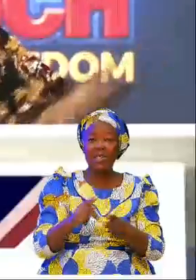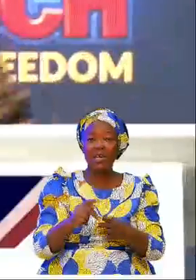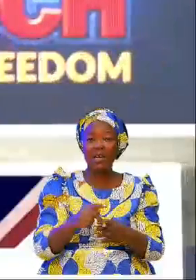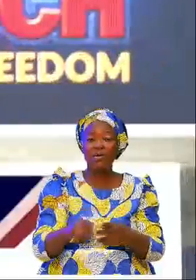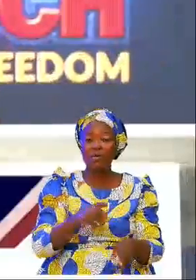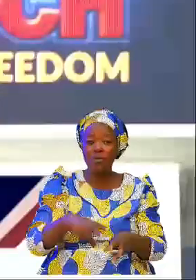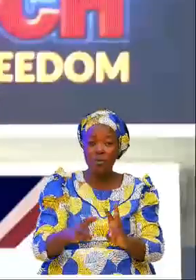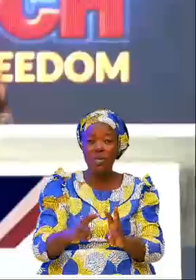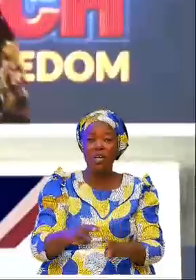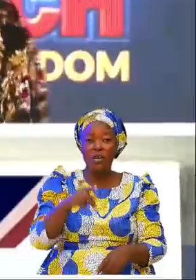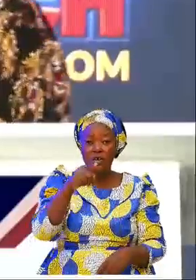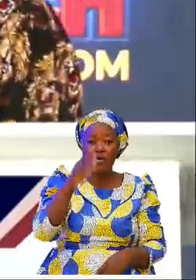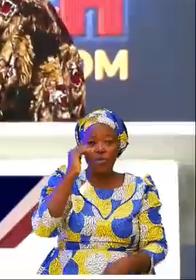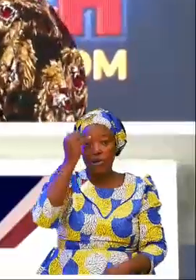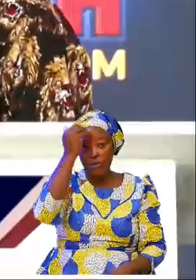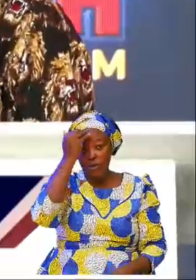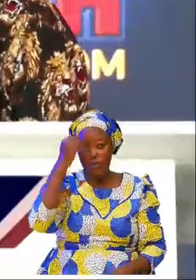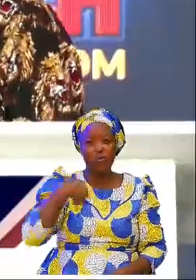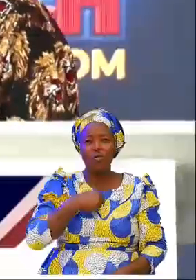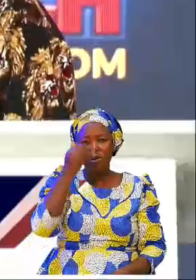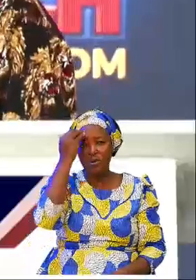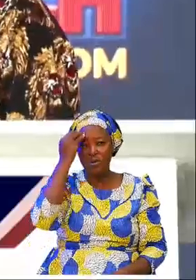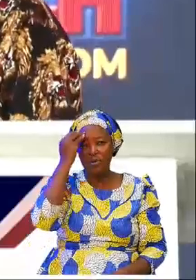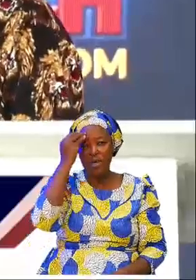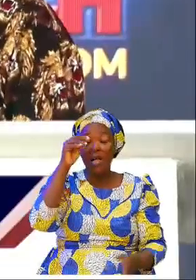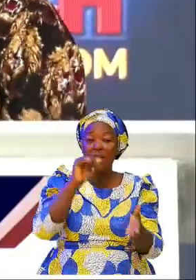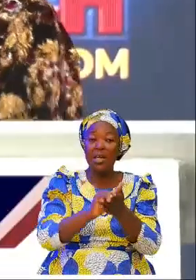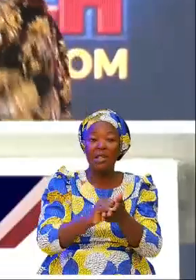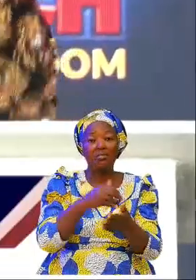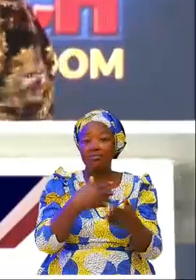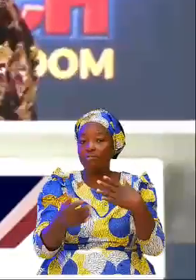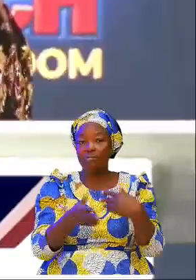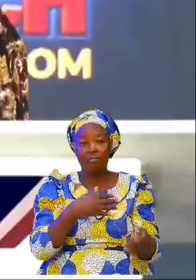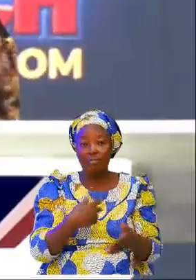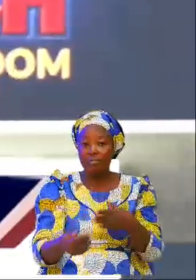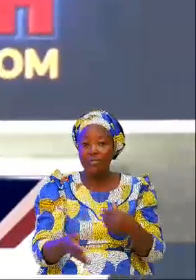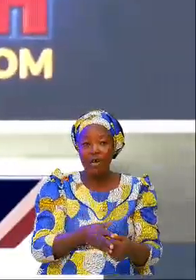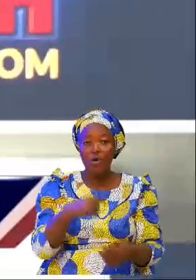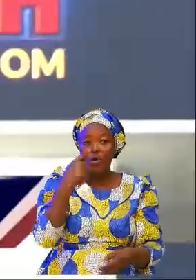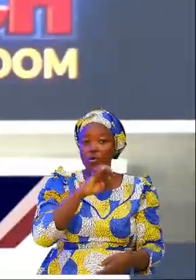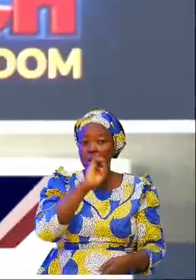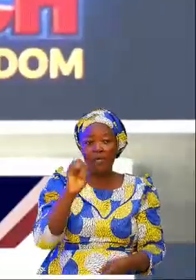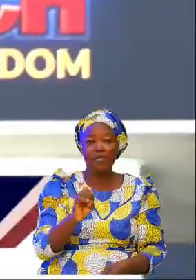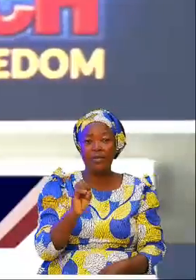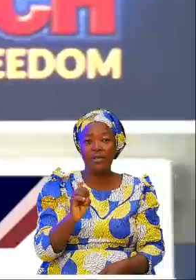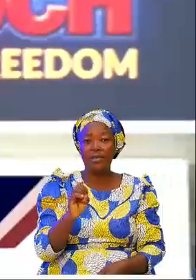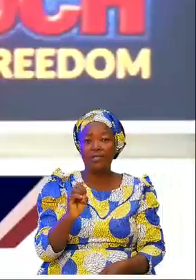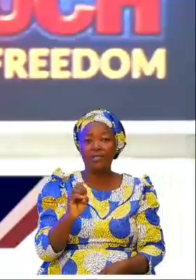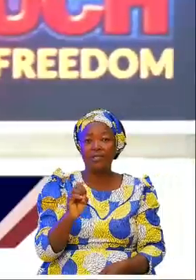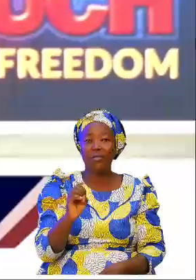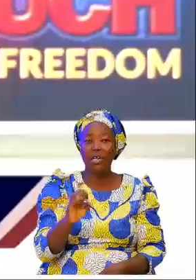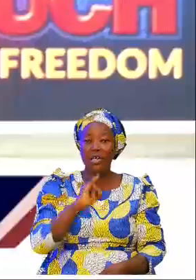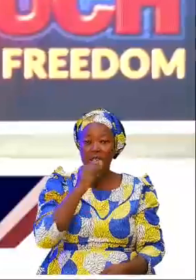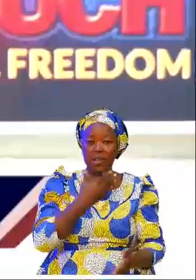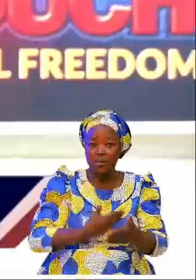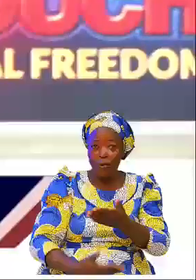Experientially, you will know. In a practical, definite way, you will know. We know that